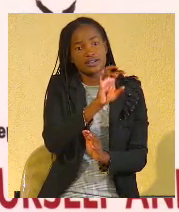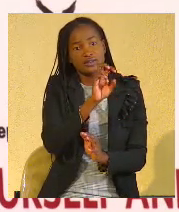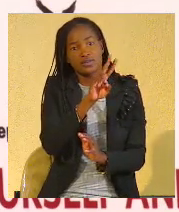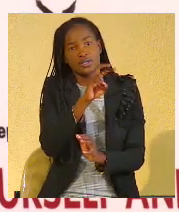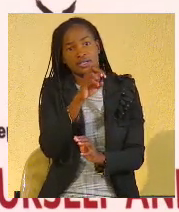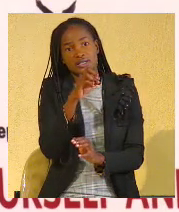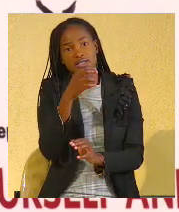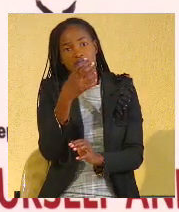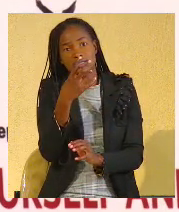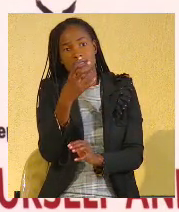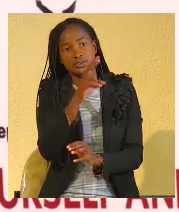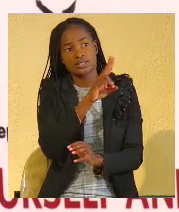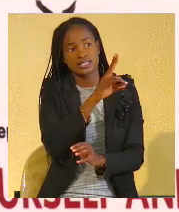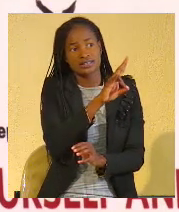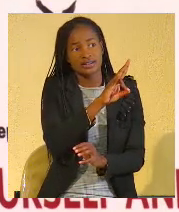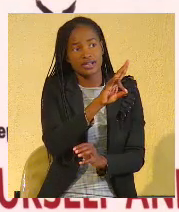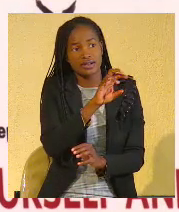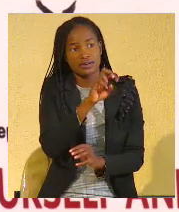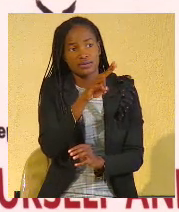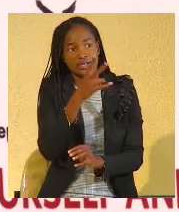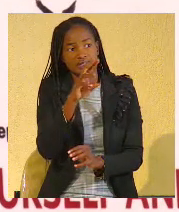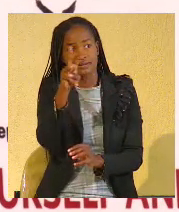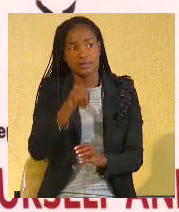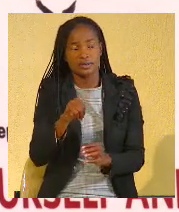727 million Namibia dollars.